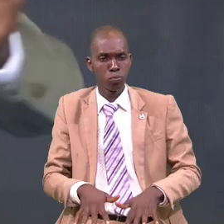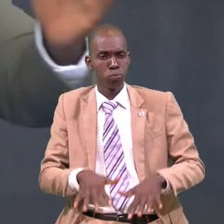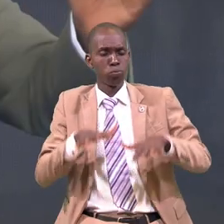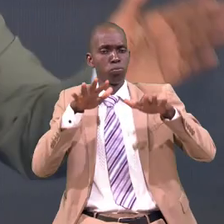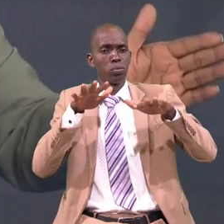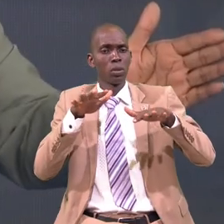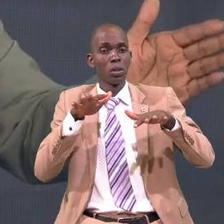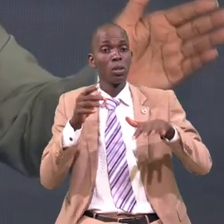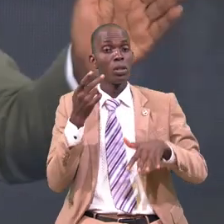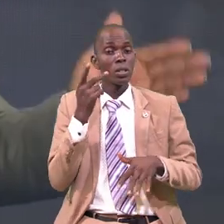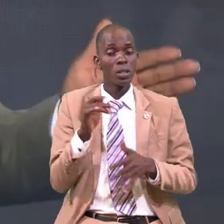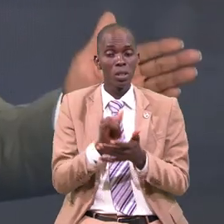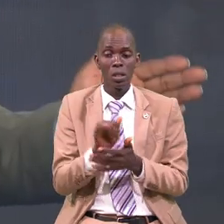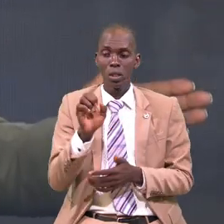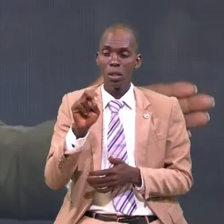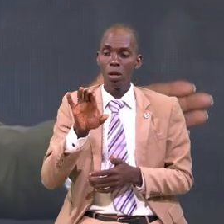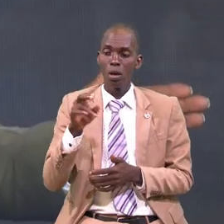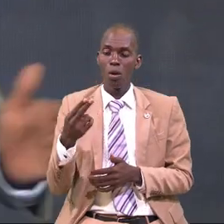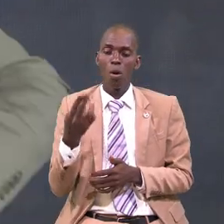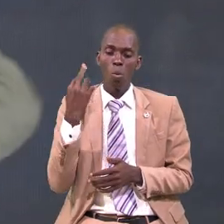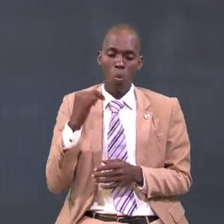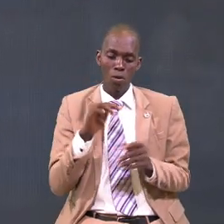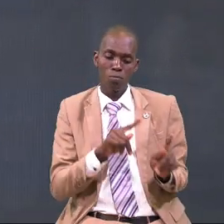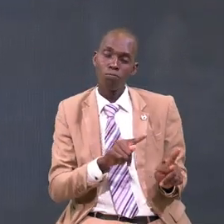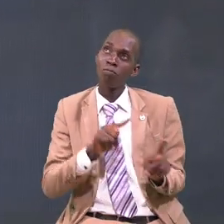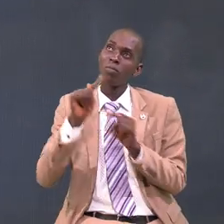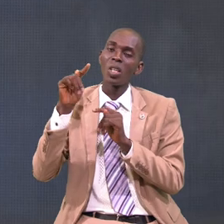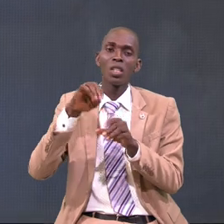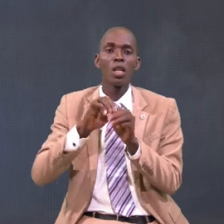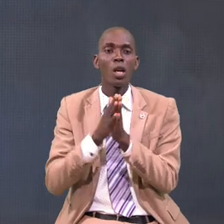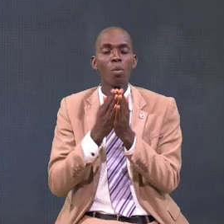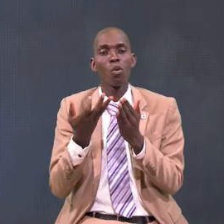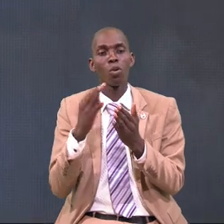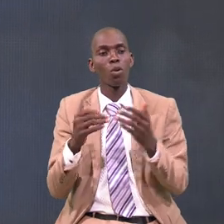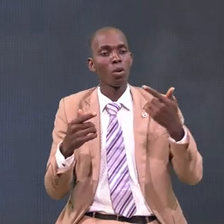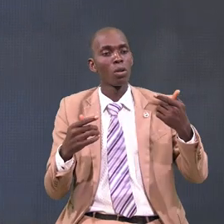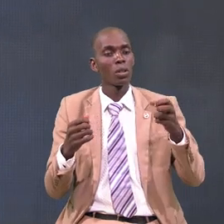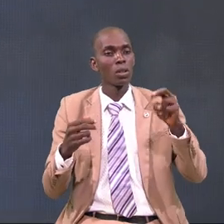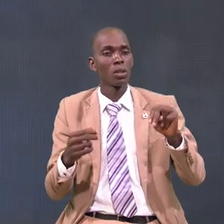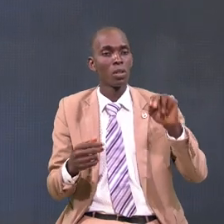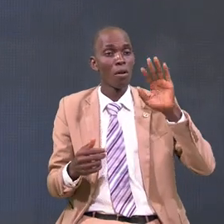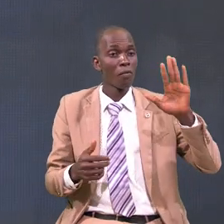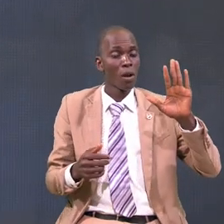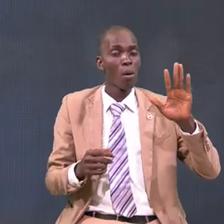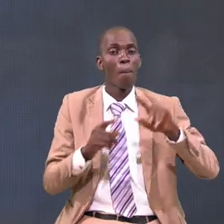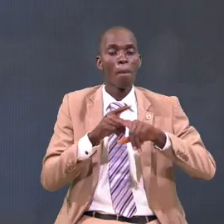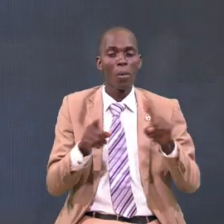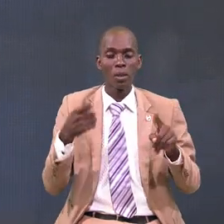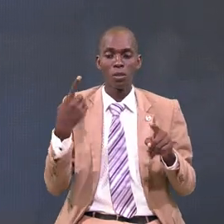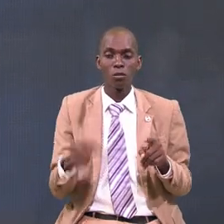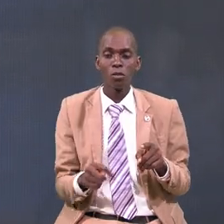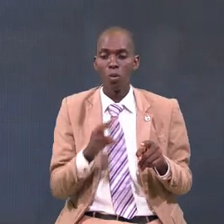He was translated in Genesis chapter 5. The flood was announced in Genesis chapter